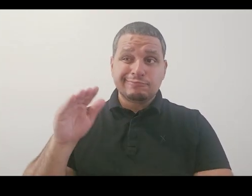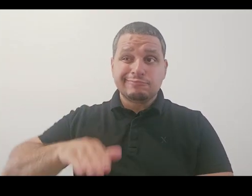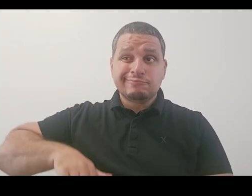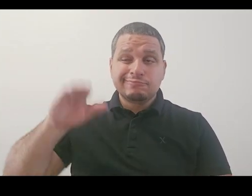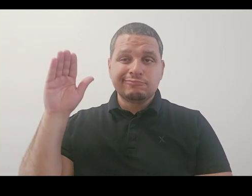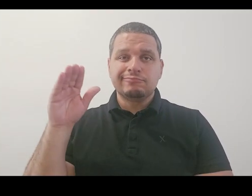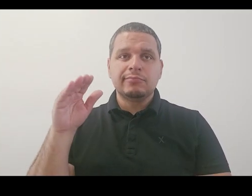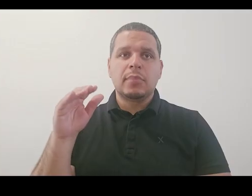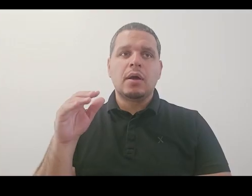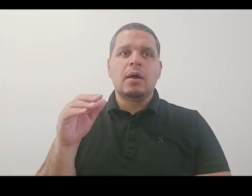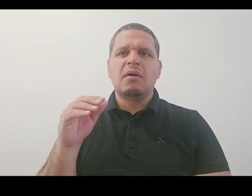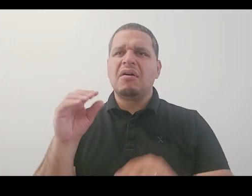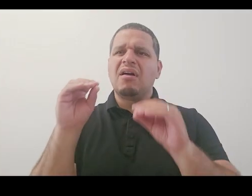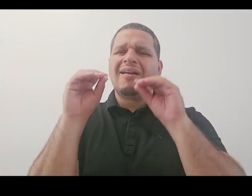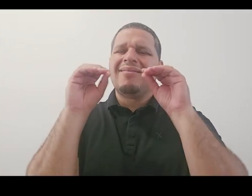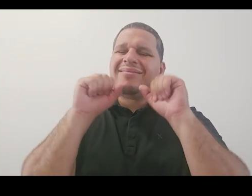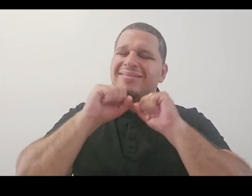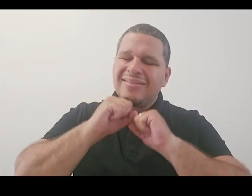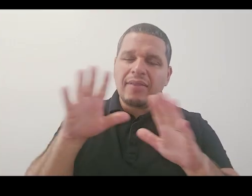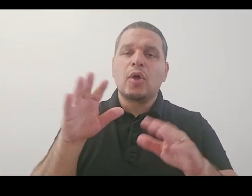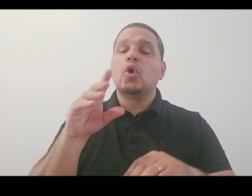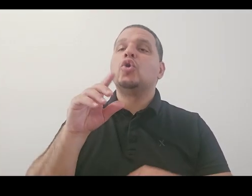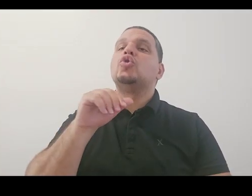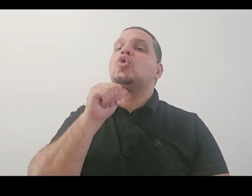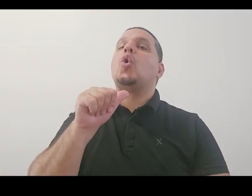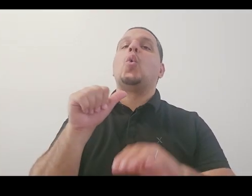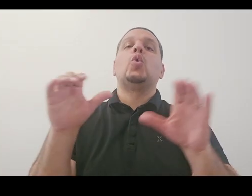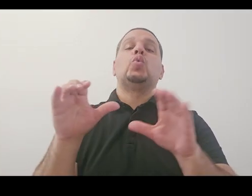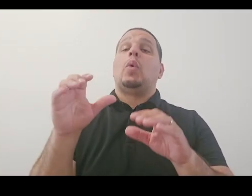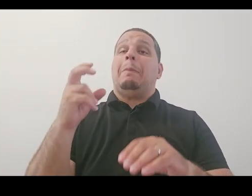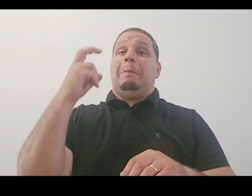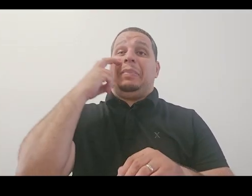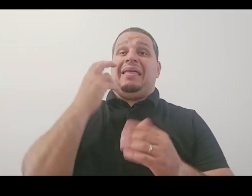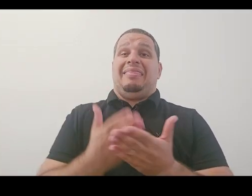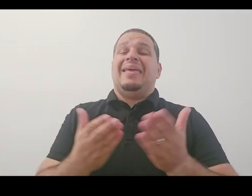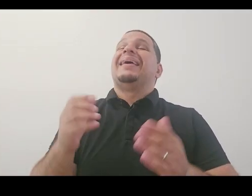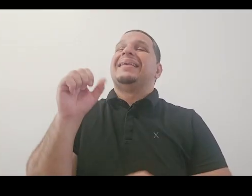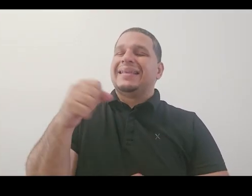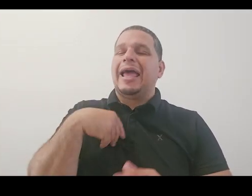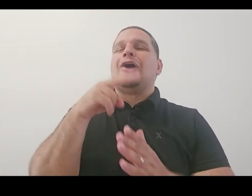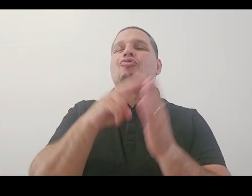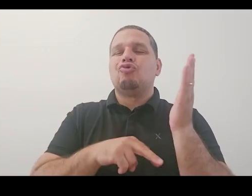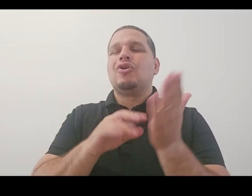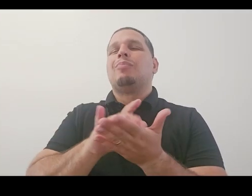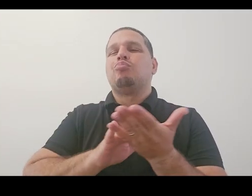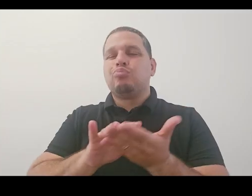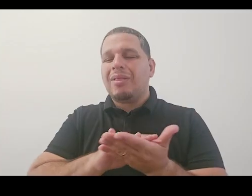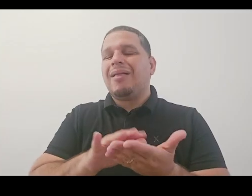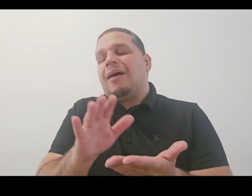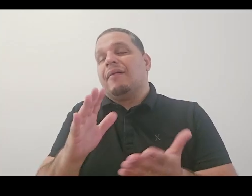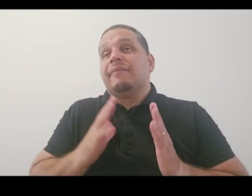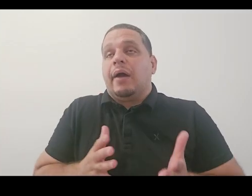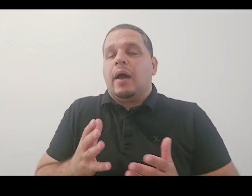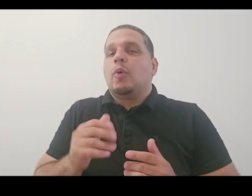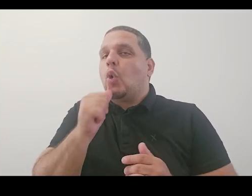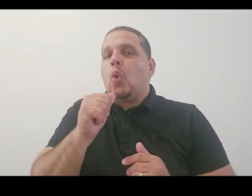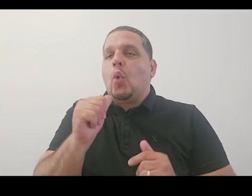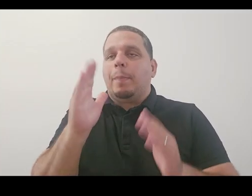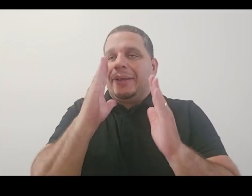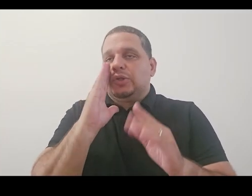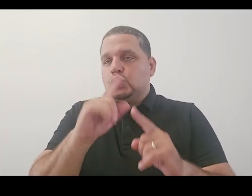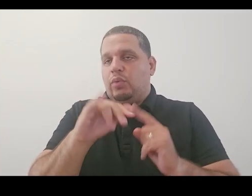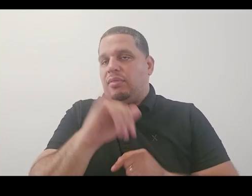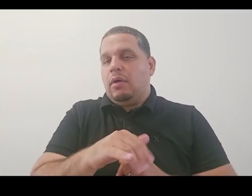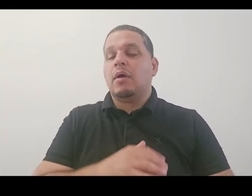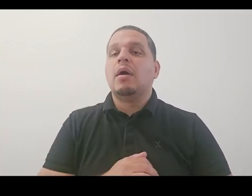kid growing up was don't nothing, nothing, nothing. Don't do blindness stuff at me. Yes, I read Braille. I don't know. It's just a thing. Don't pay